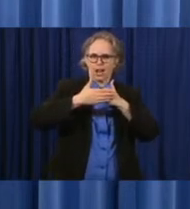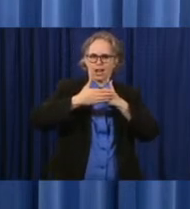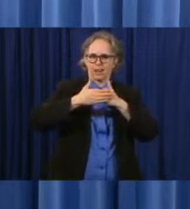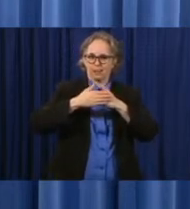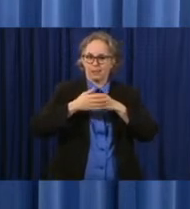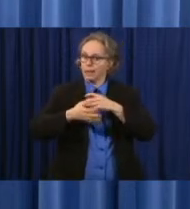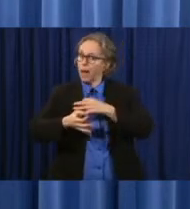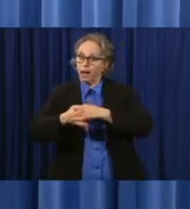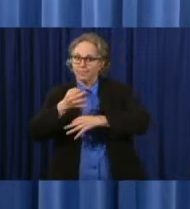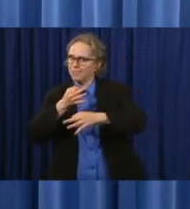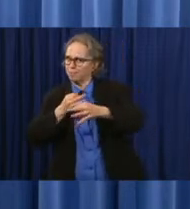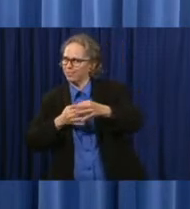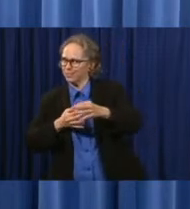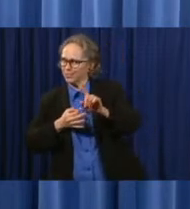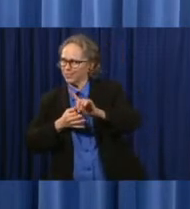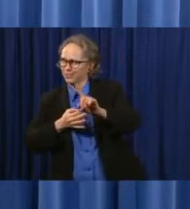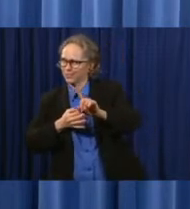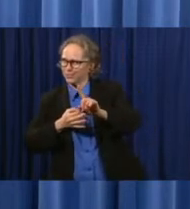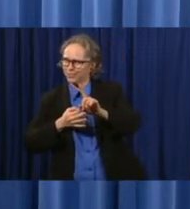distance. Distance,